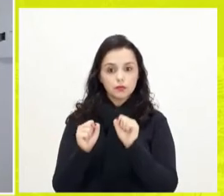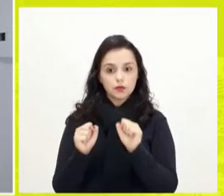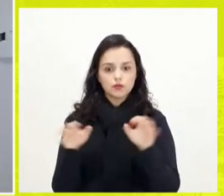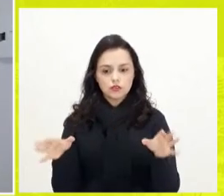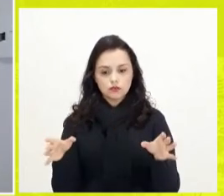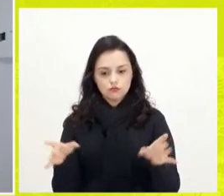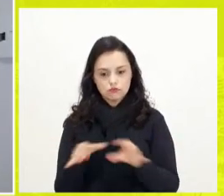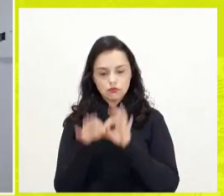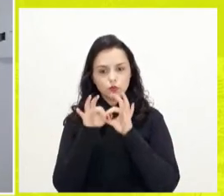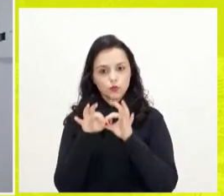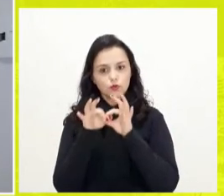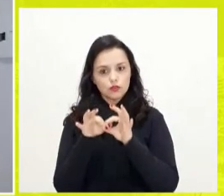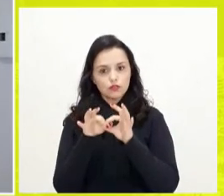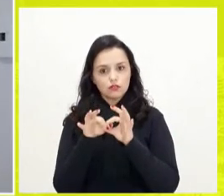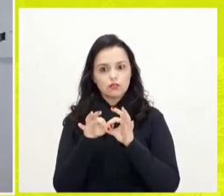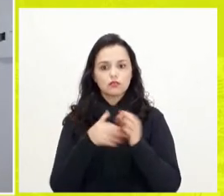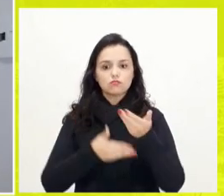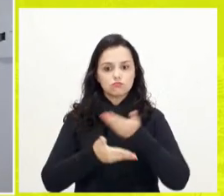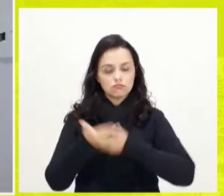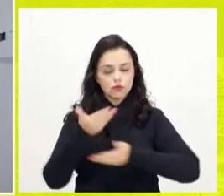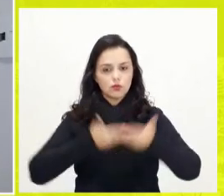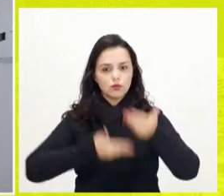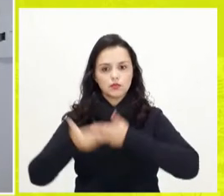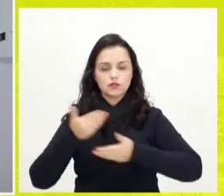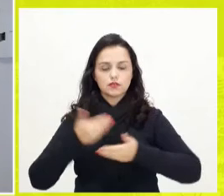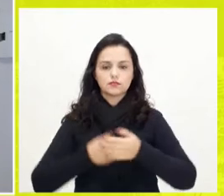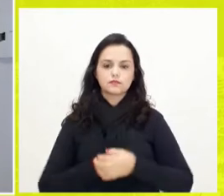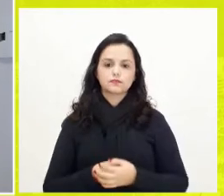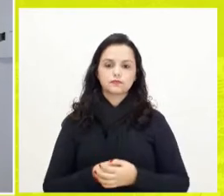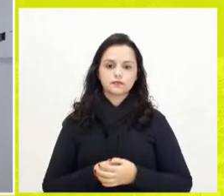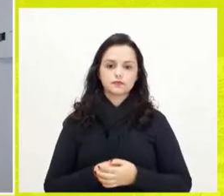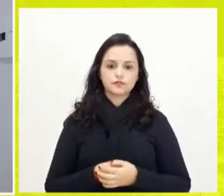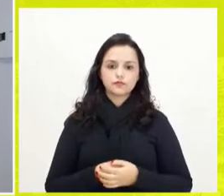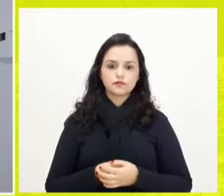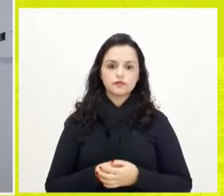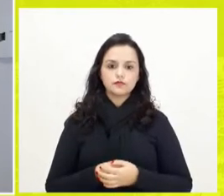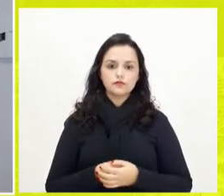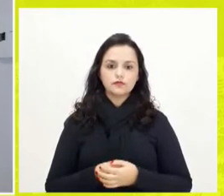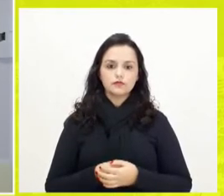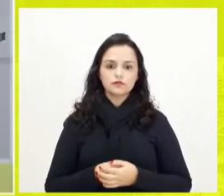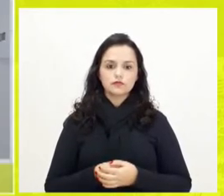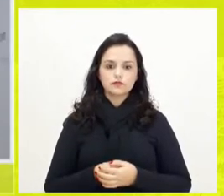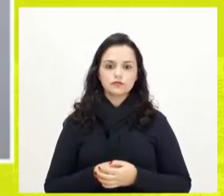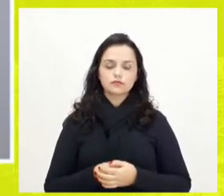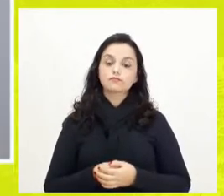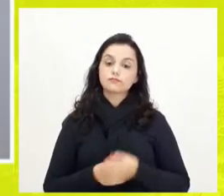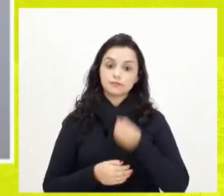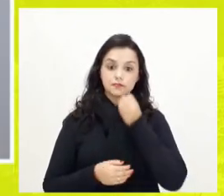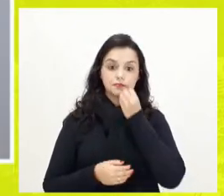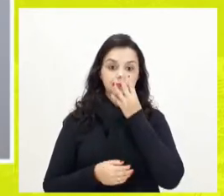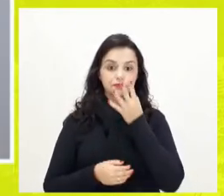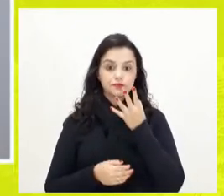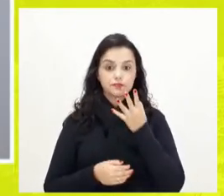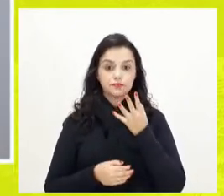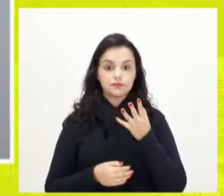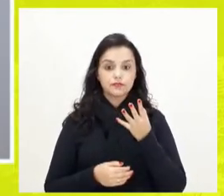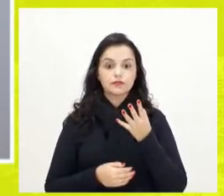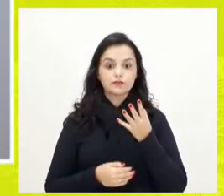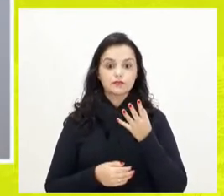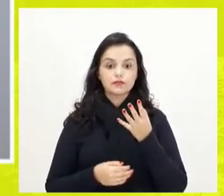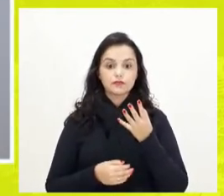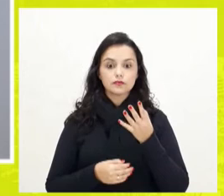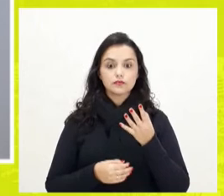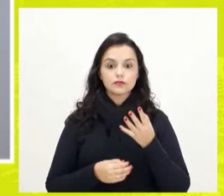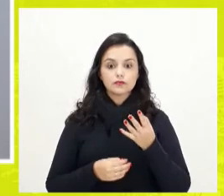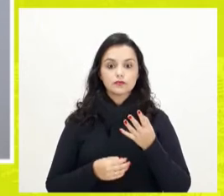areas the different sites can actually fight misinformation it's good to say